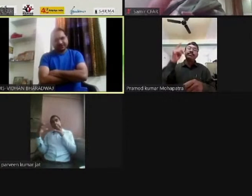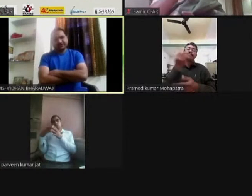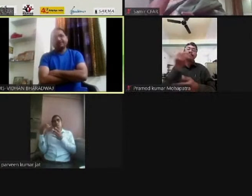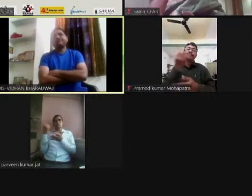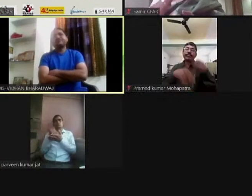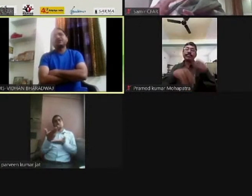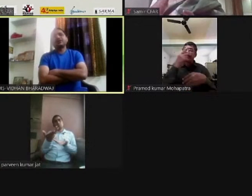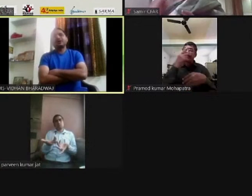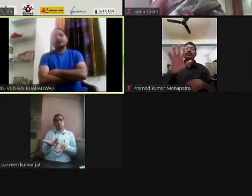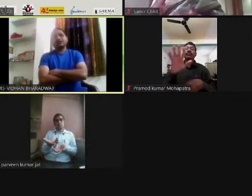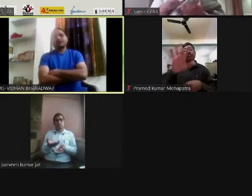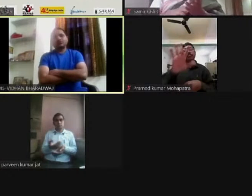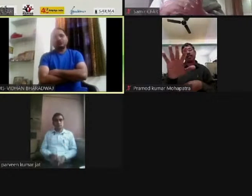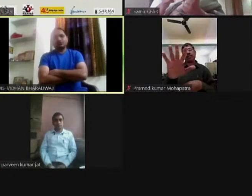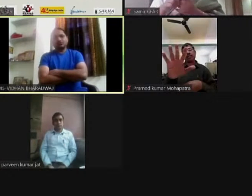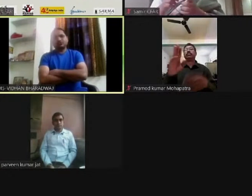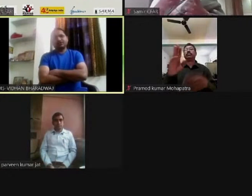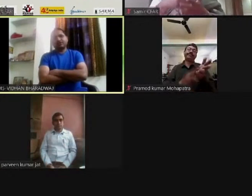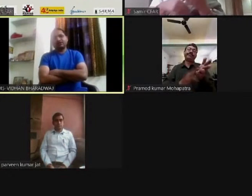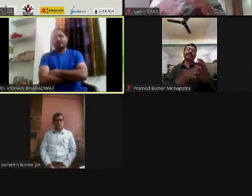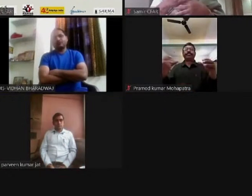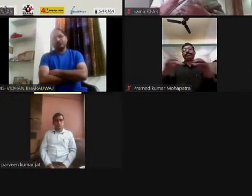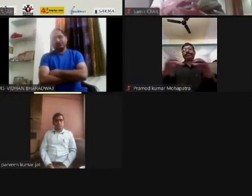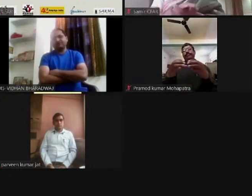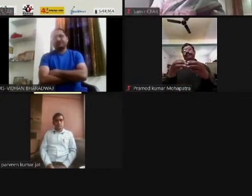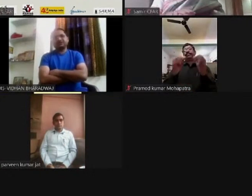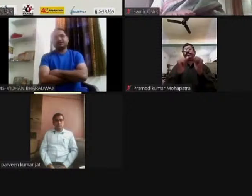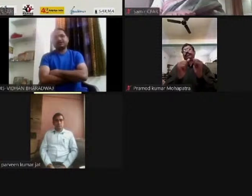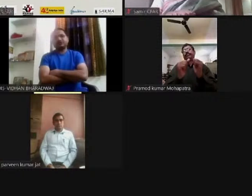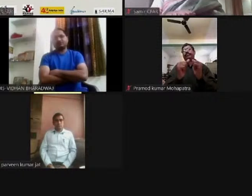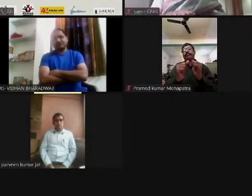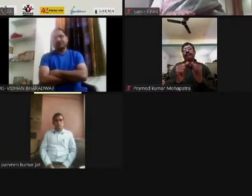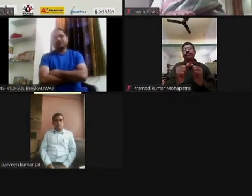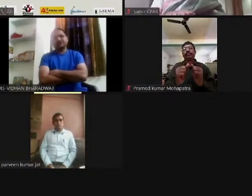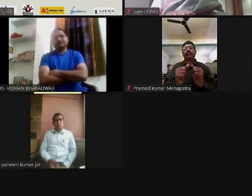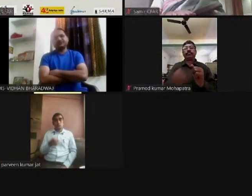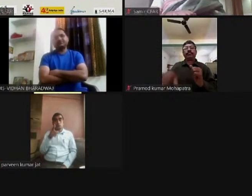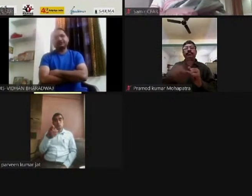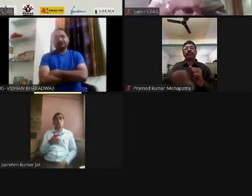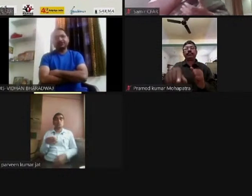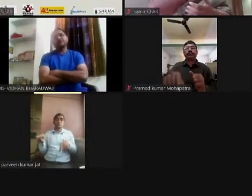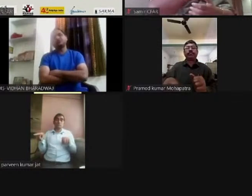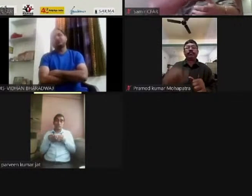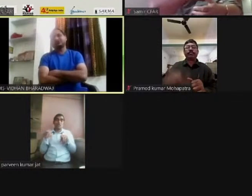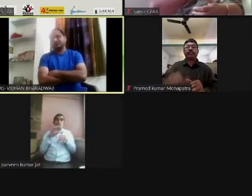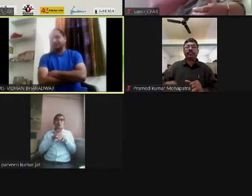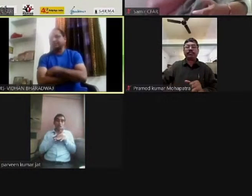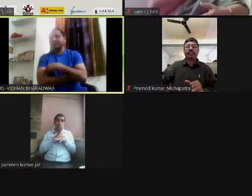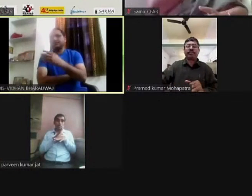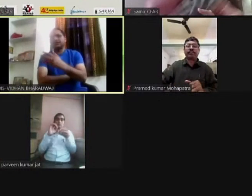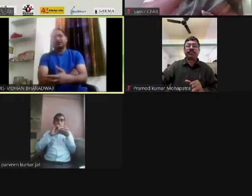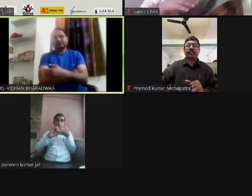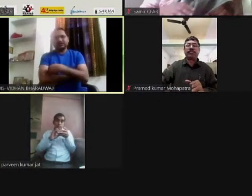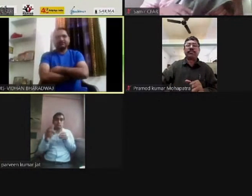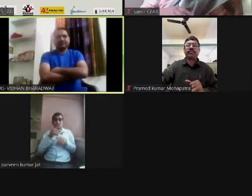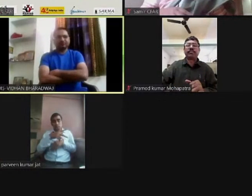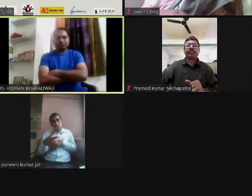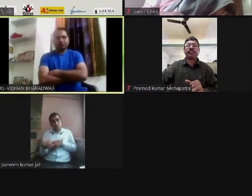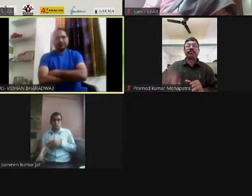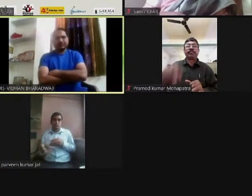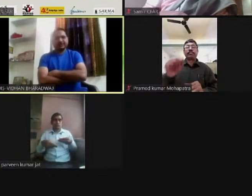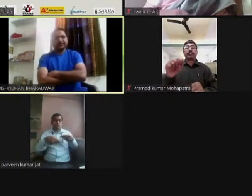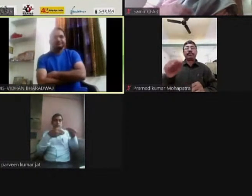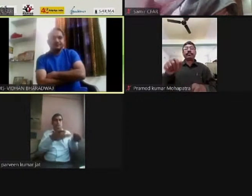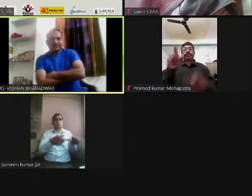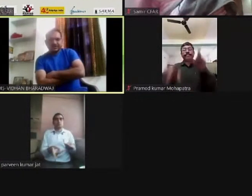5 people who needs to be from people with disabilities background, and they should have the same facilities and